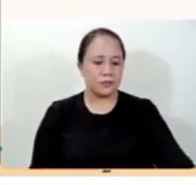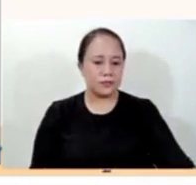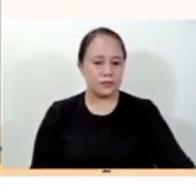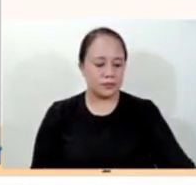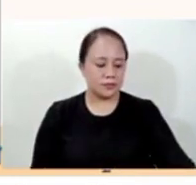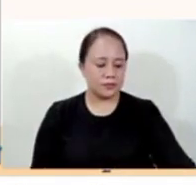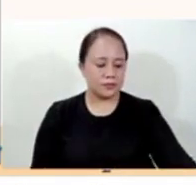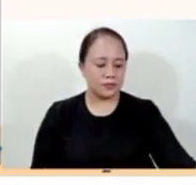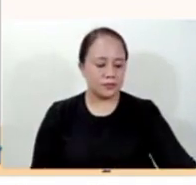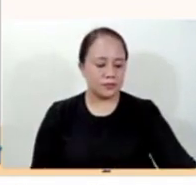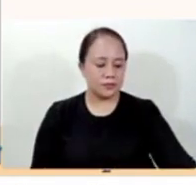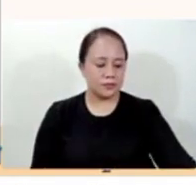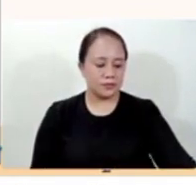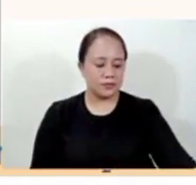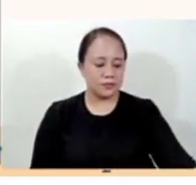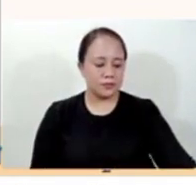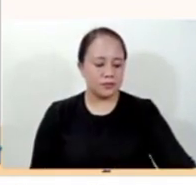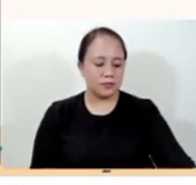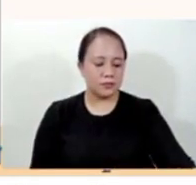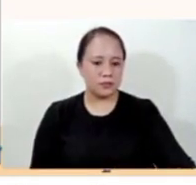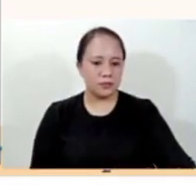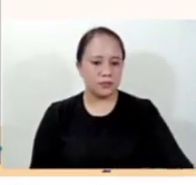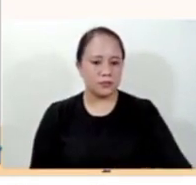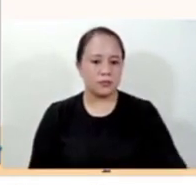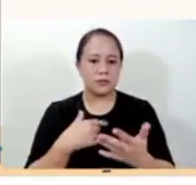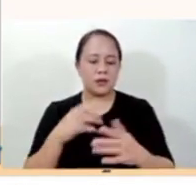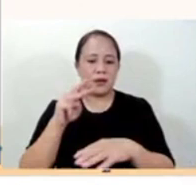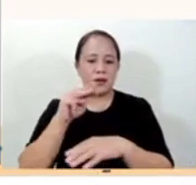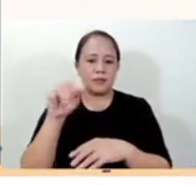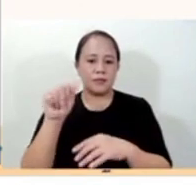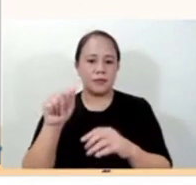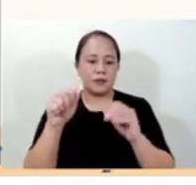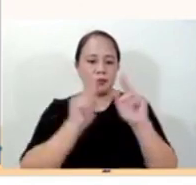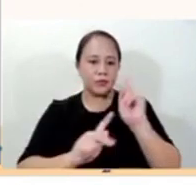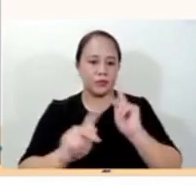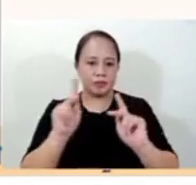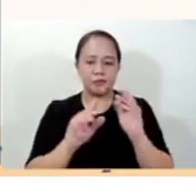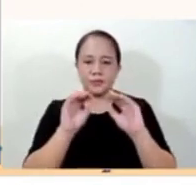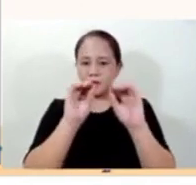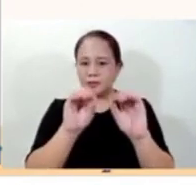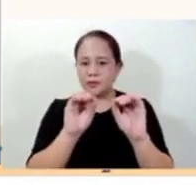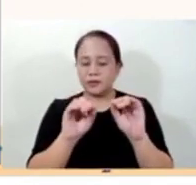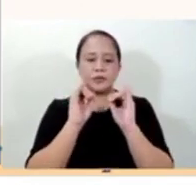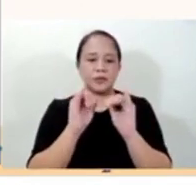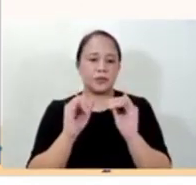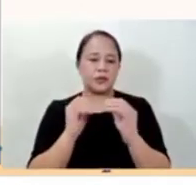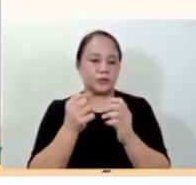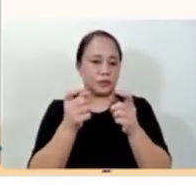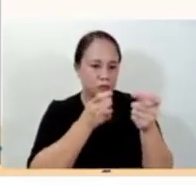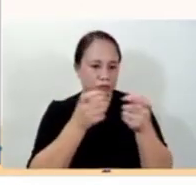ancillary functions. Classroom teachers concentrate on teaching and learning process. Master teachers